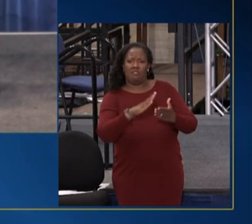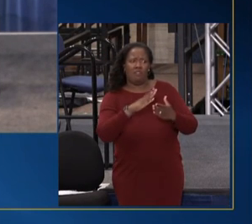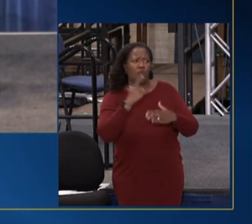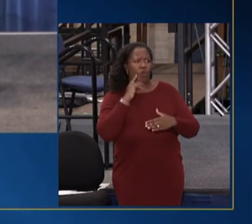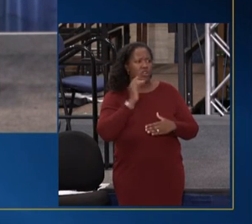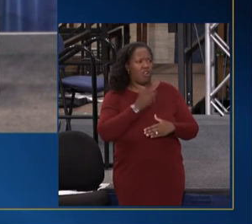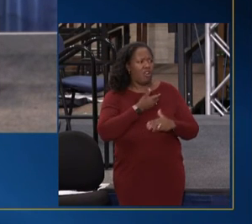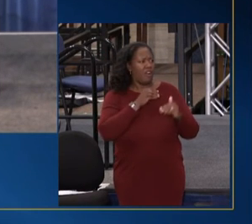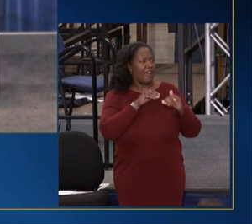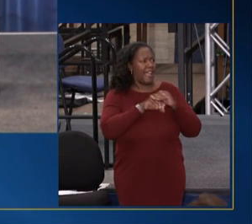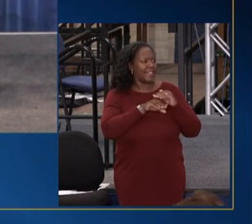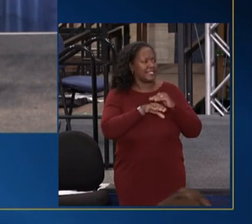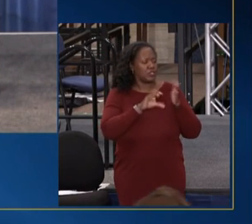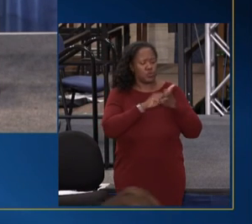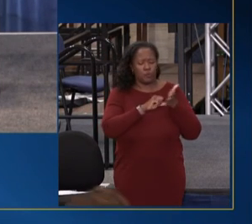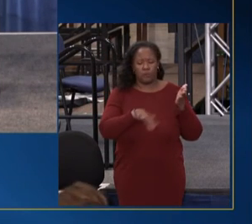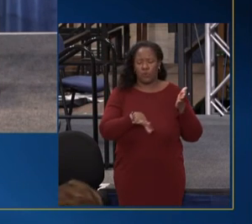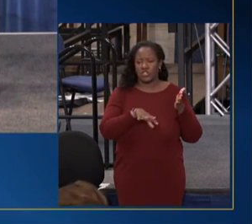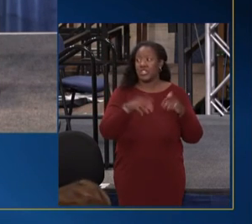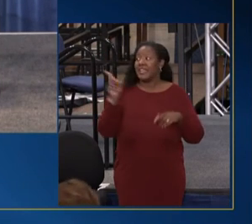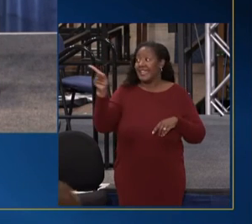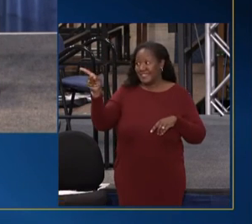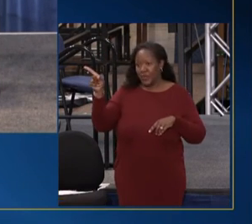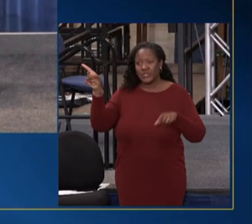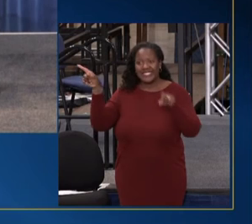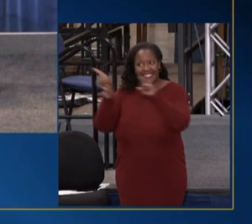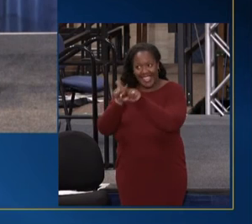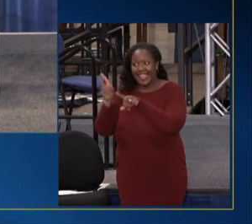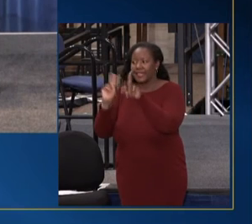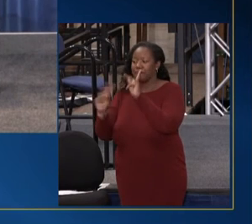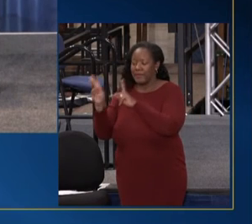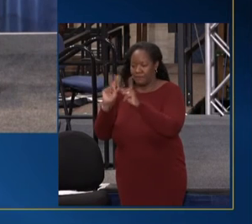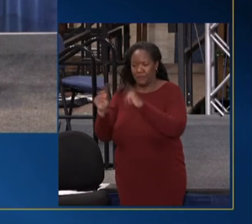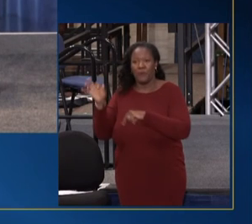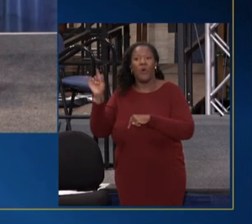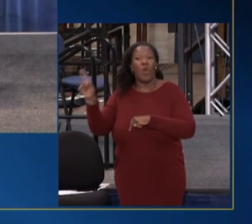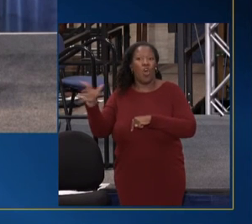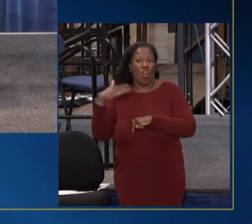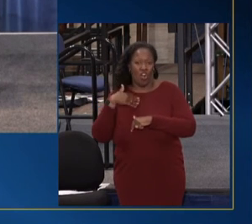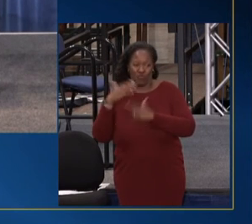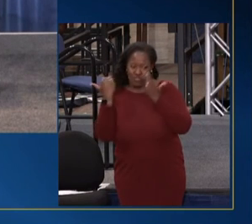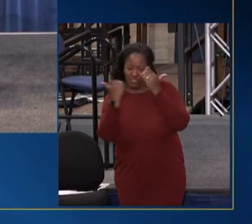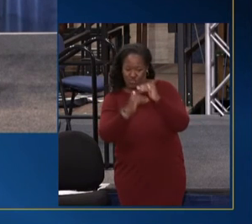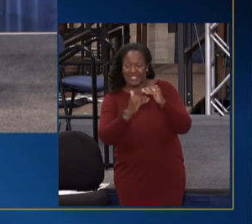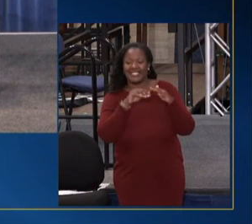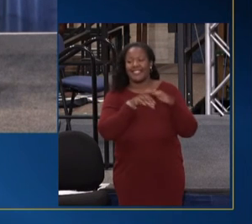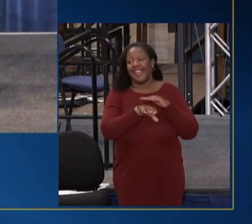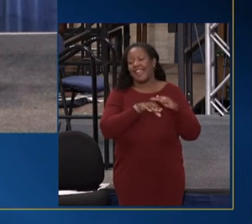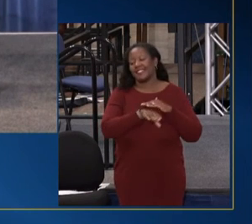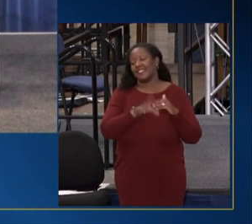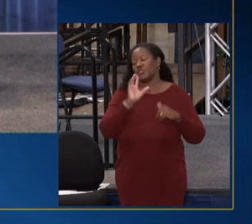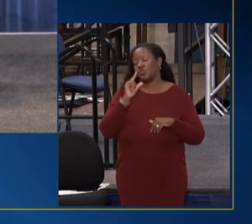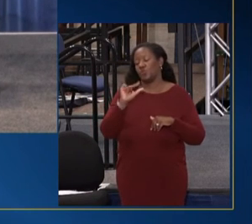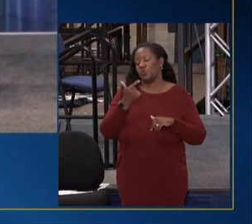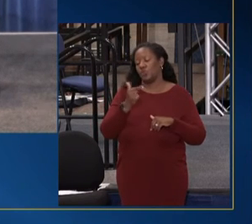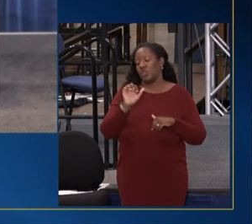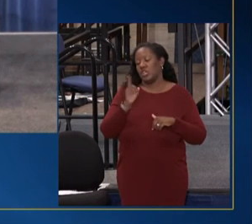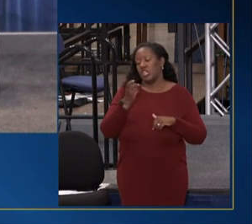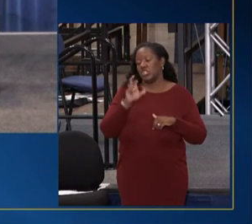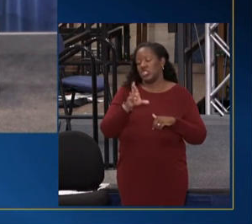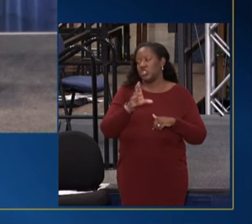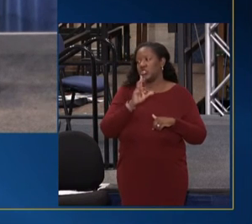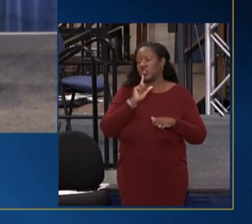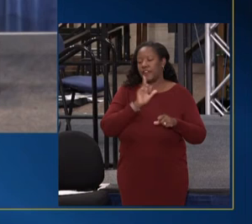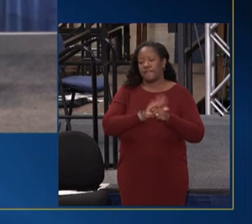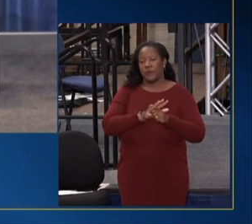those same politicians who are pushing restrictions on our access to gender-affirming care. But I will say we're in slightly different